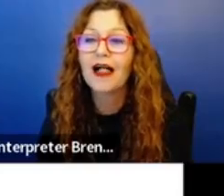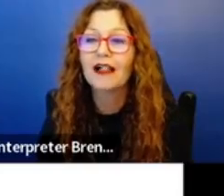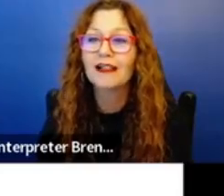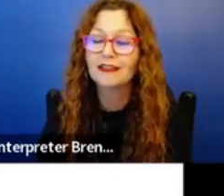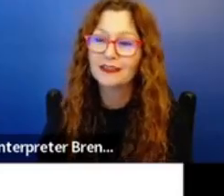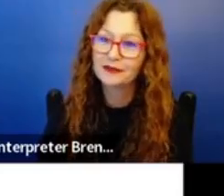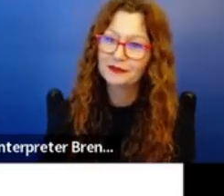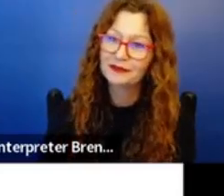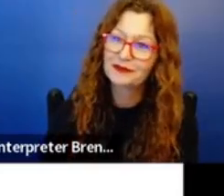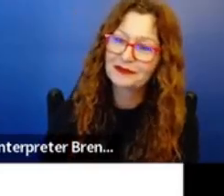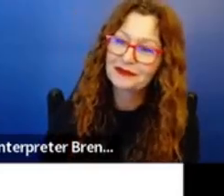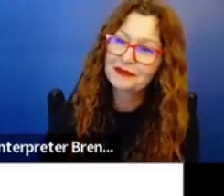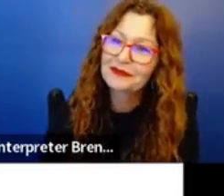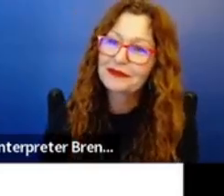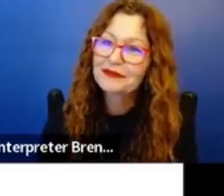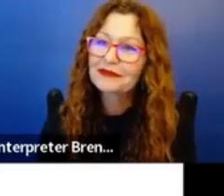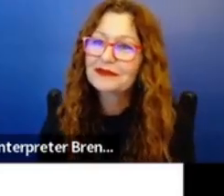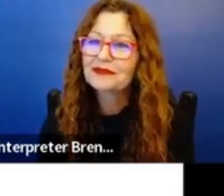ASL.